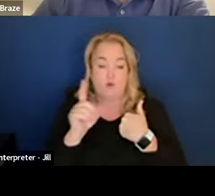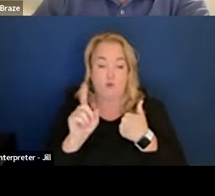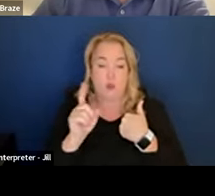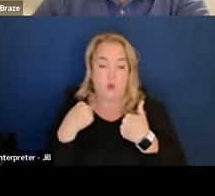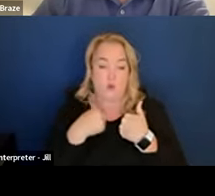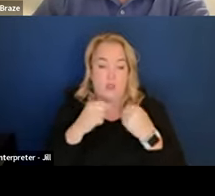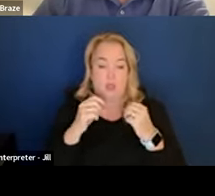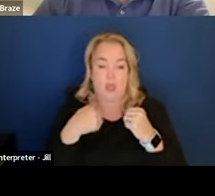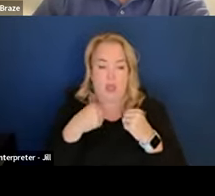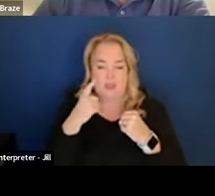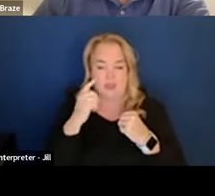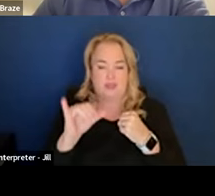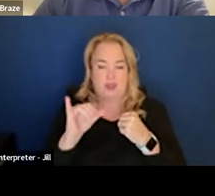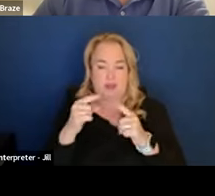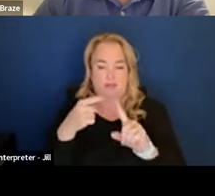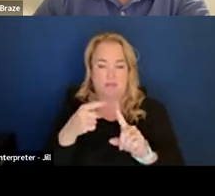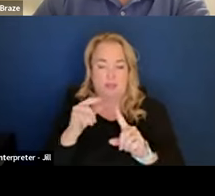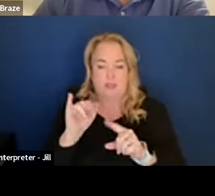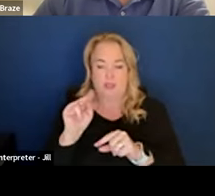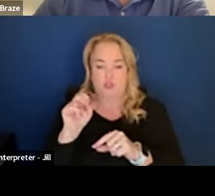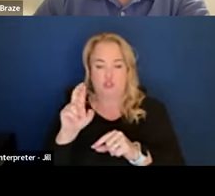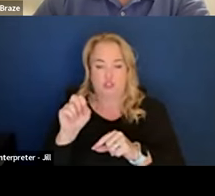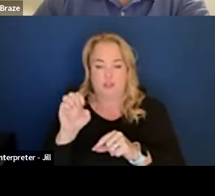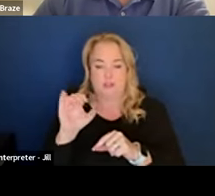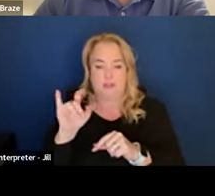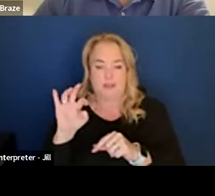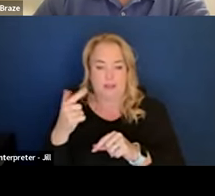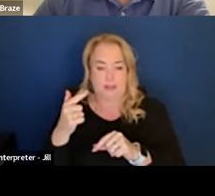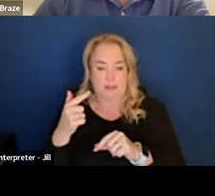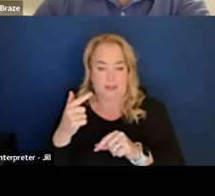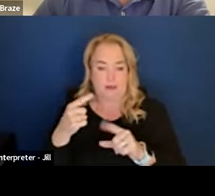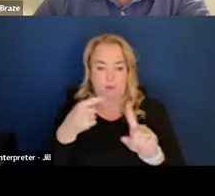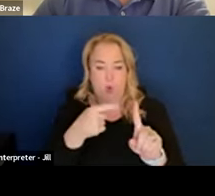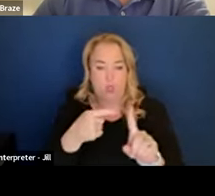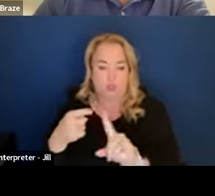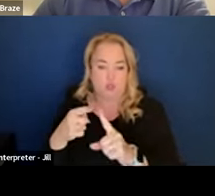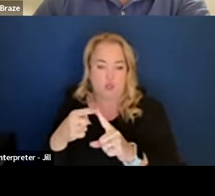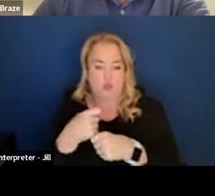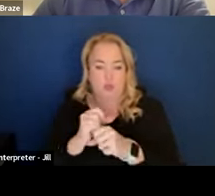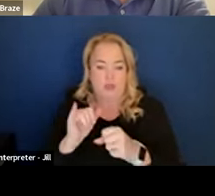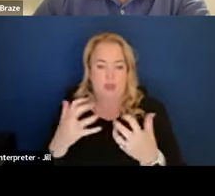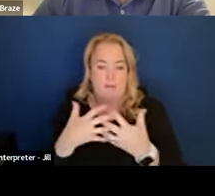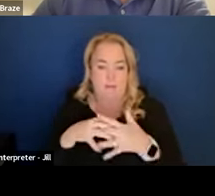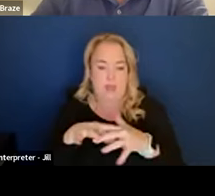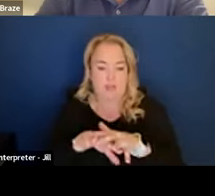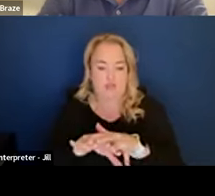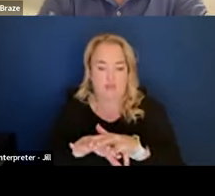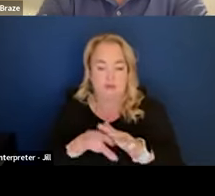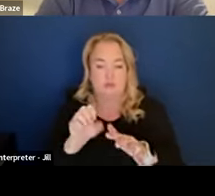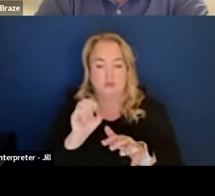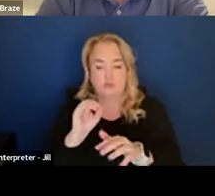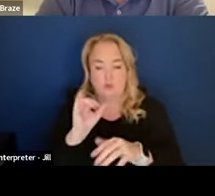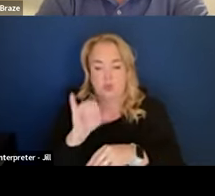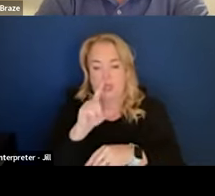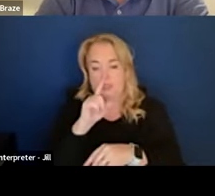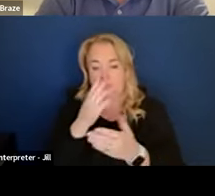think Nigel likes to use that point, those intersecting points to start to create this mesh. So I think